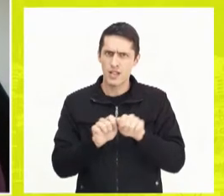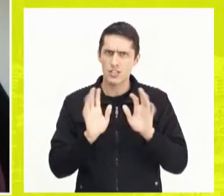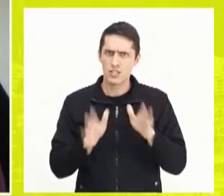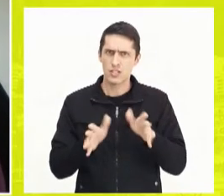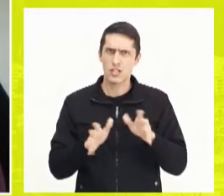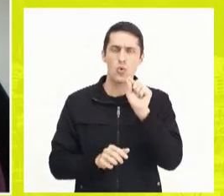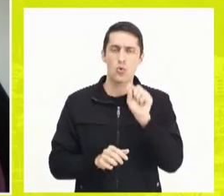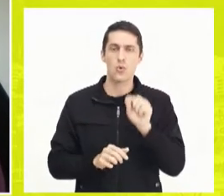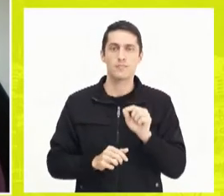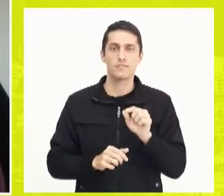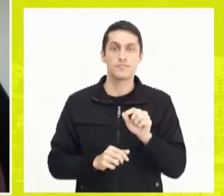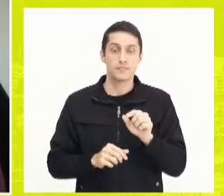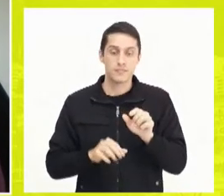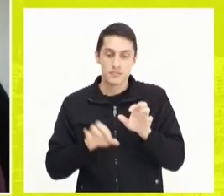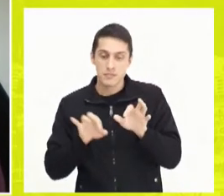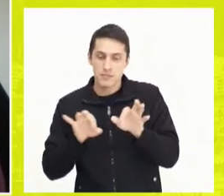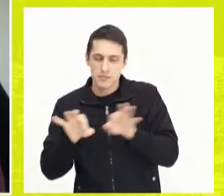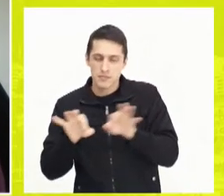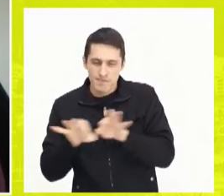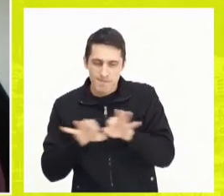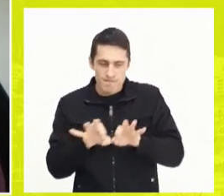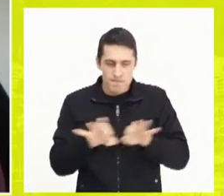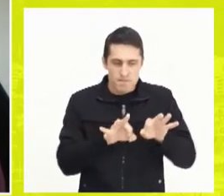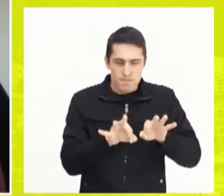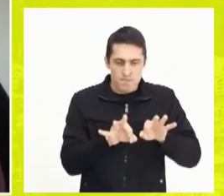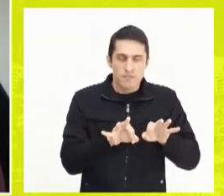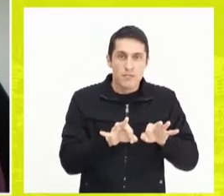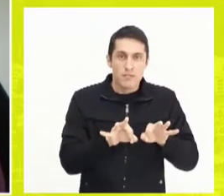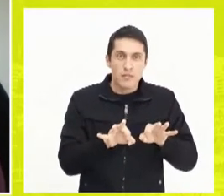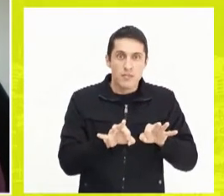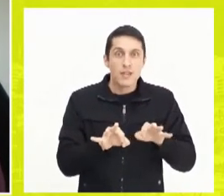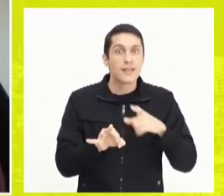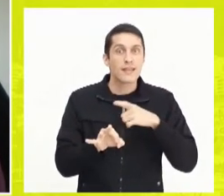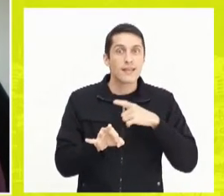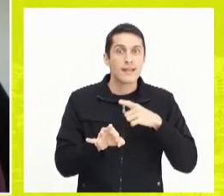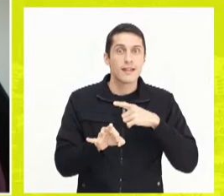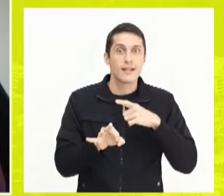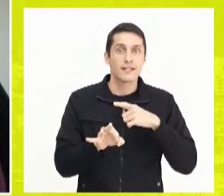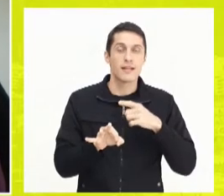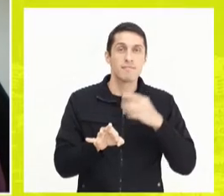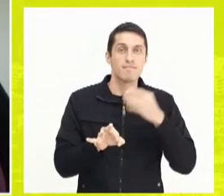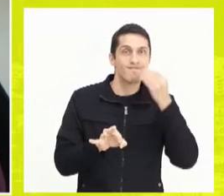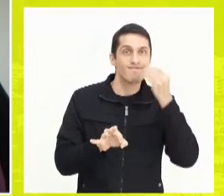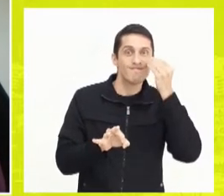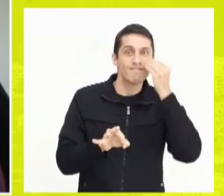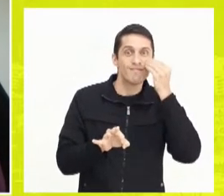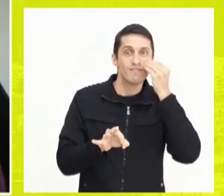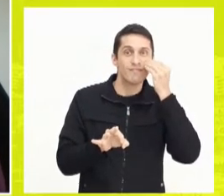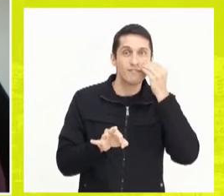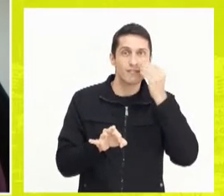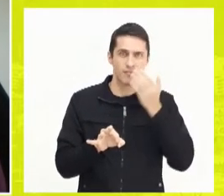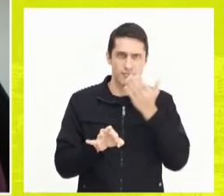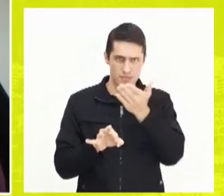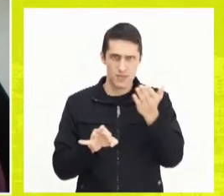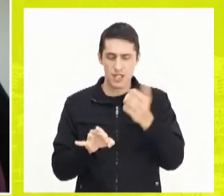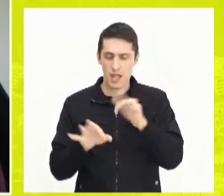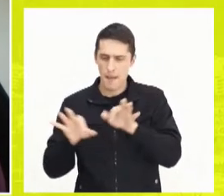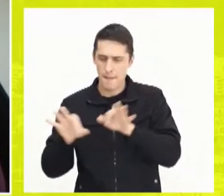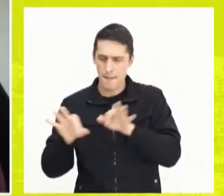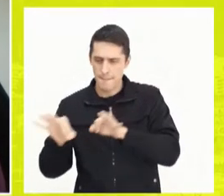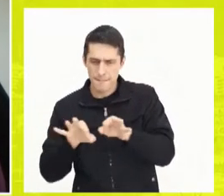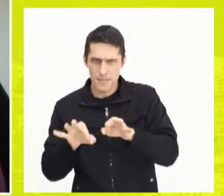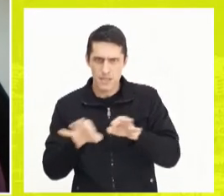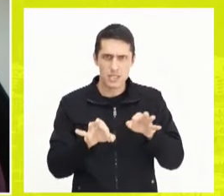kaio how to be anything in i don't know applying these